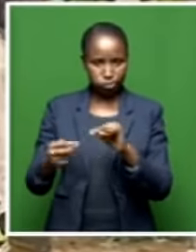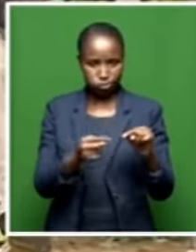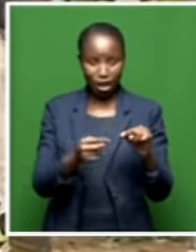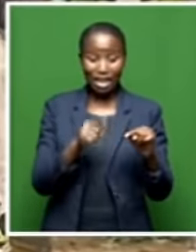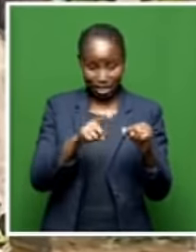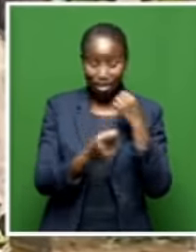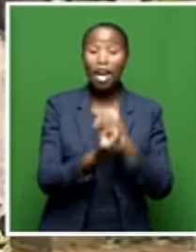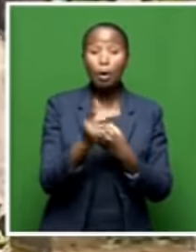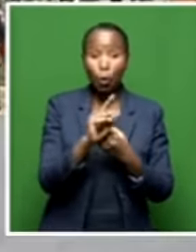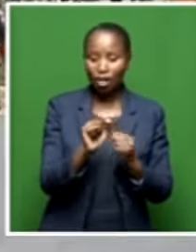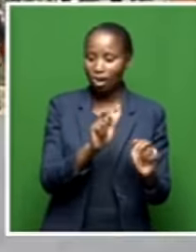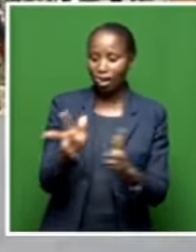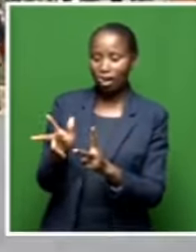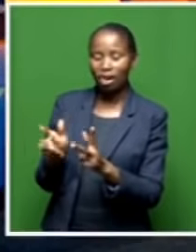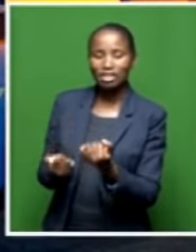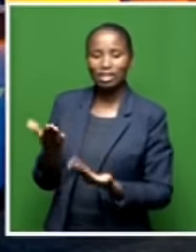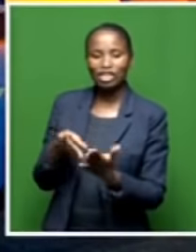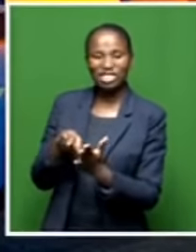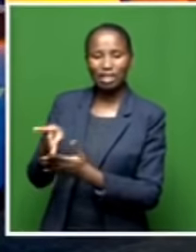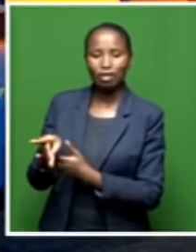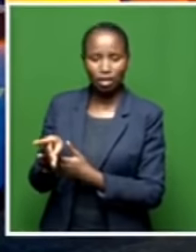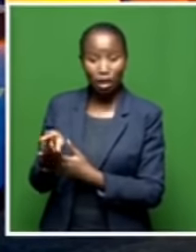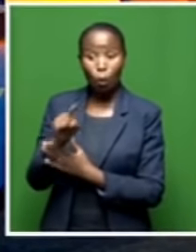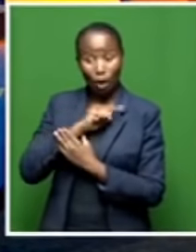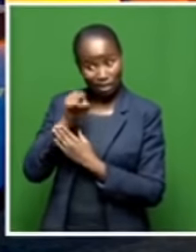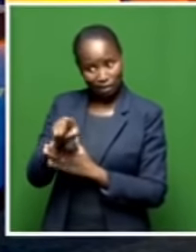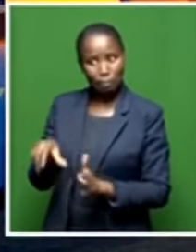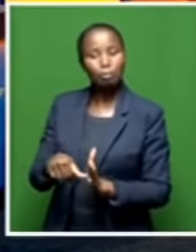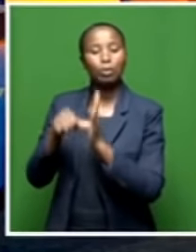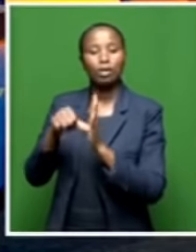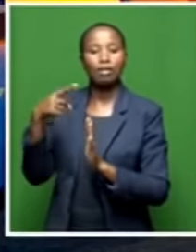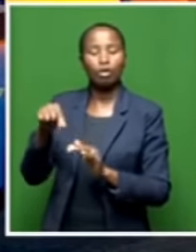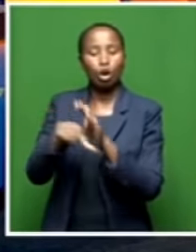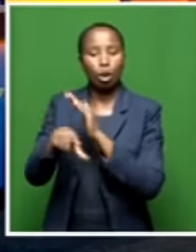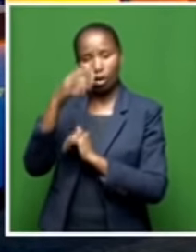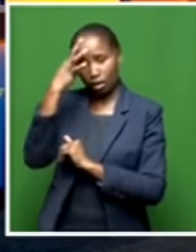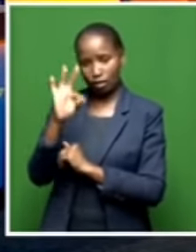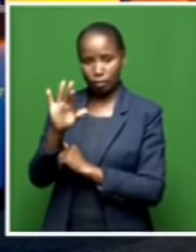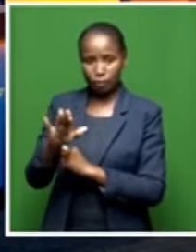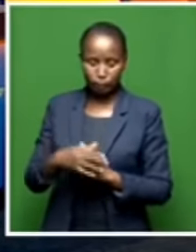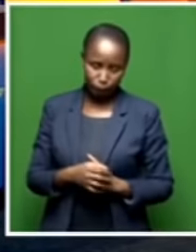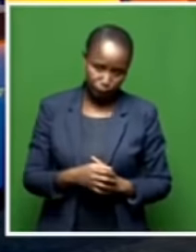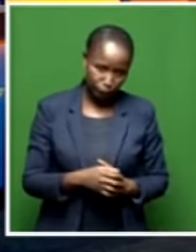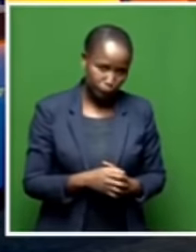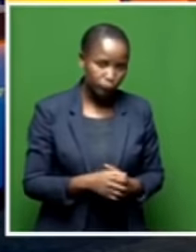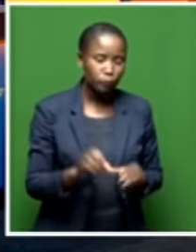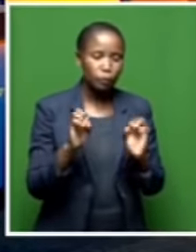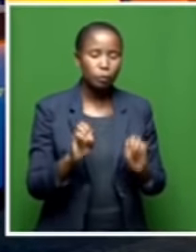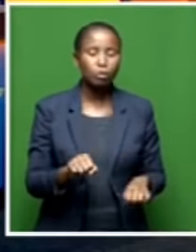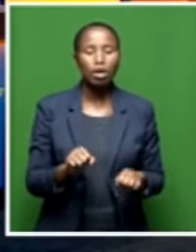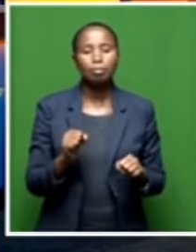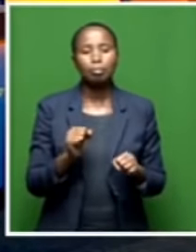heart of local government. Just in closure, Prof. Booysen, I mean, one of the things that has always been said is that,